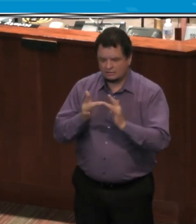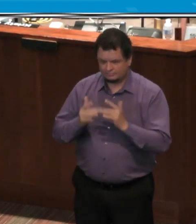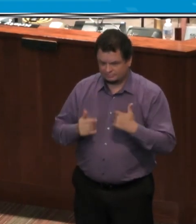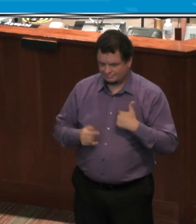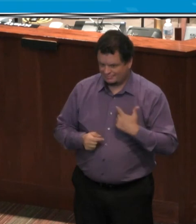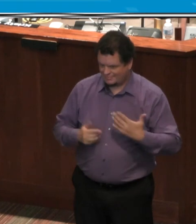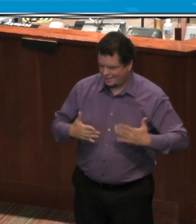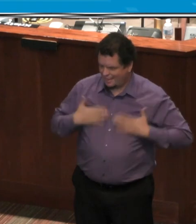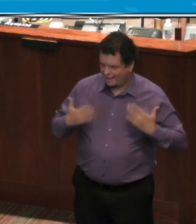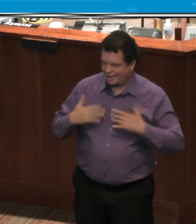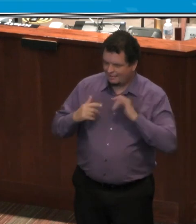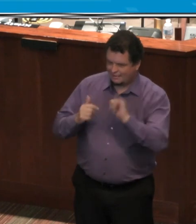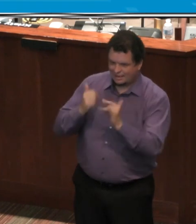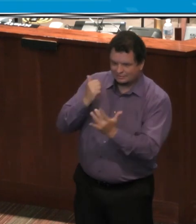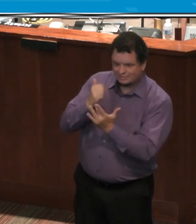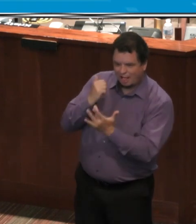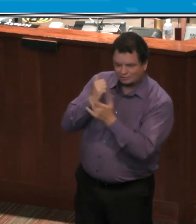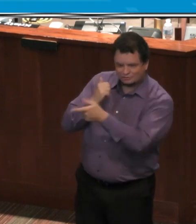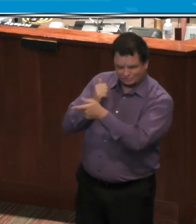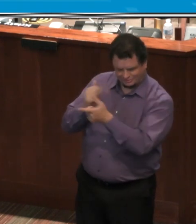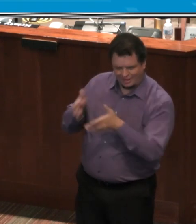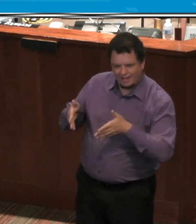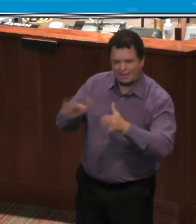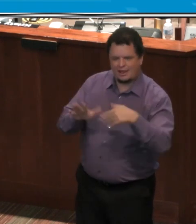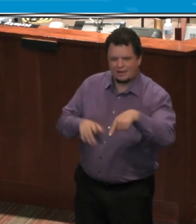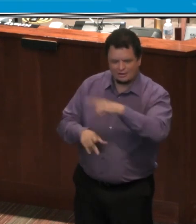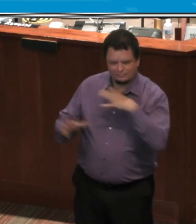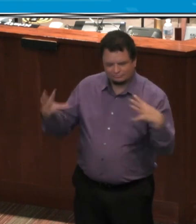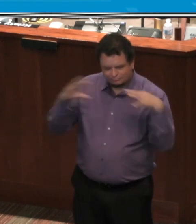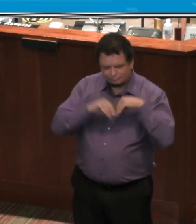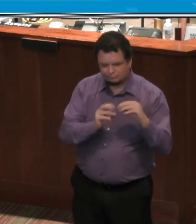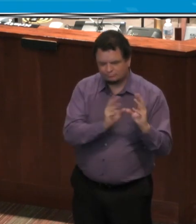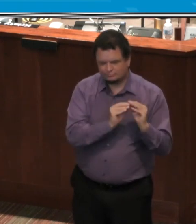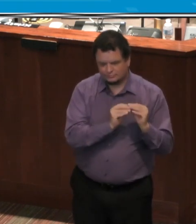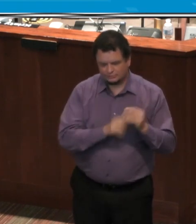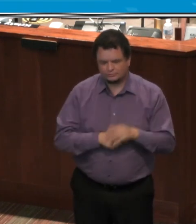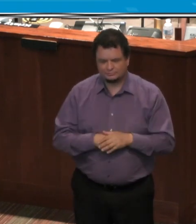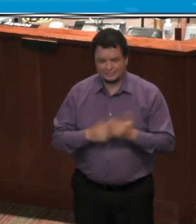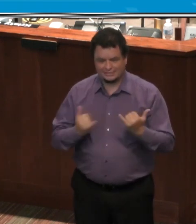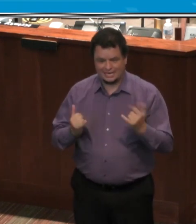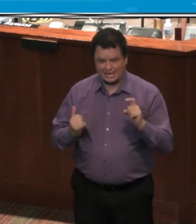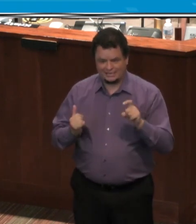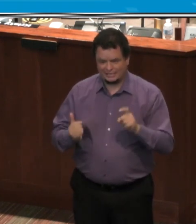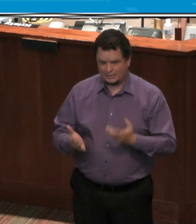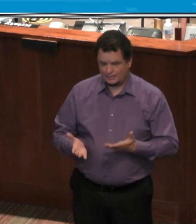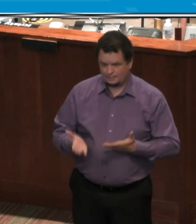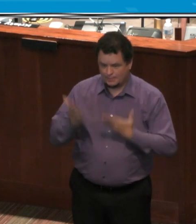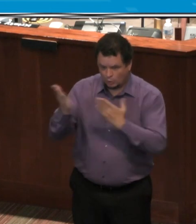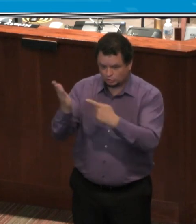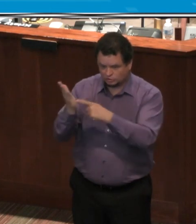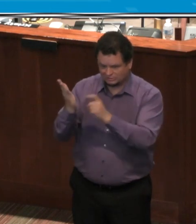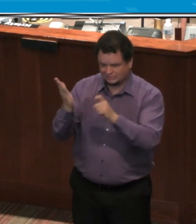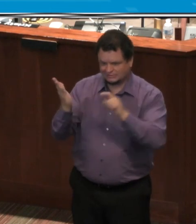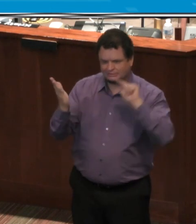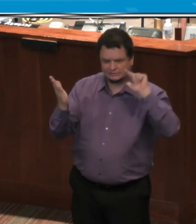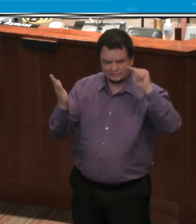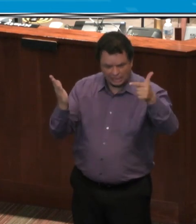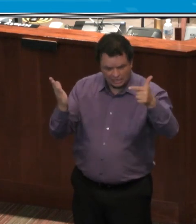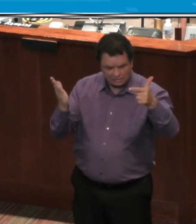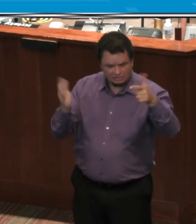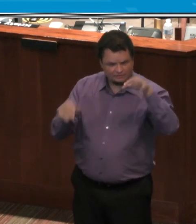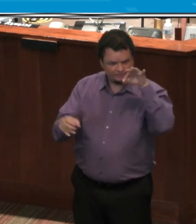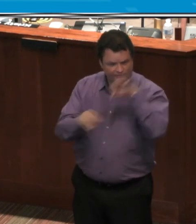move into executive session, but we need a motion, a second, and a vote with a 2/3 majority.